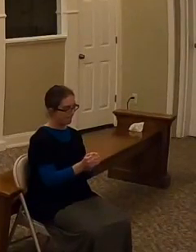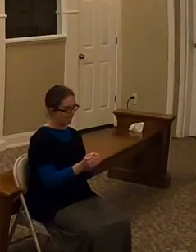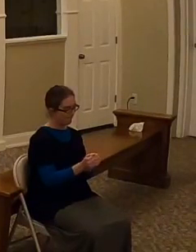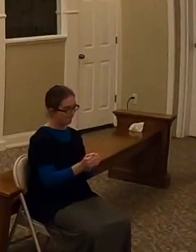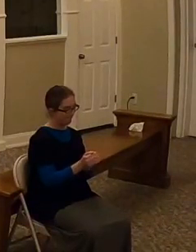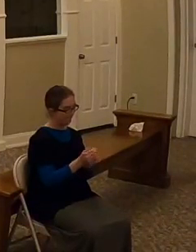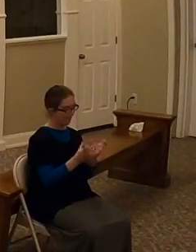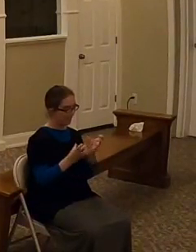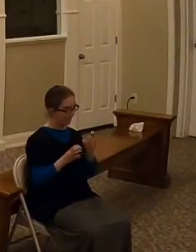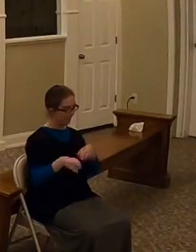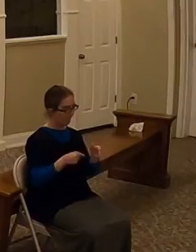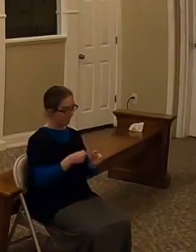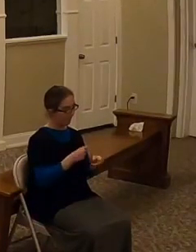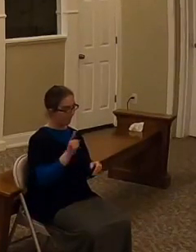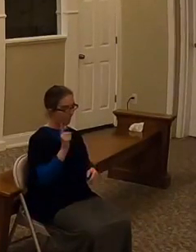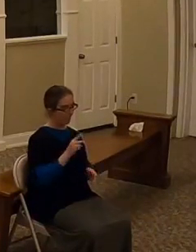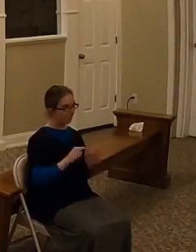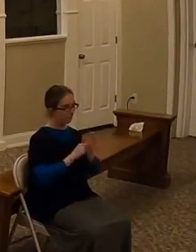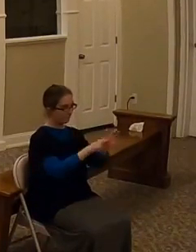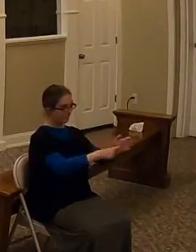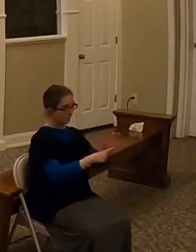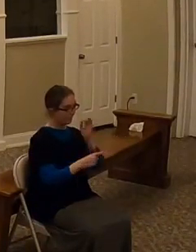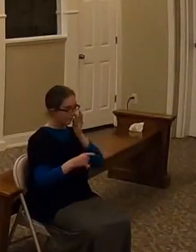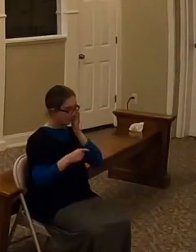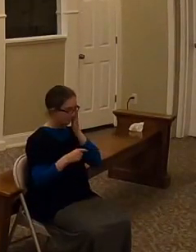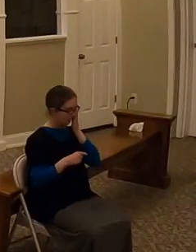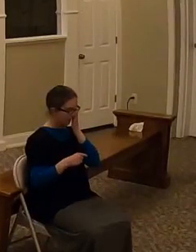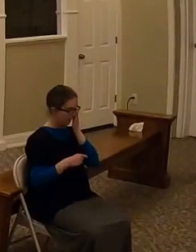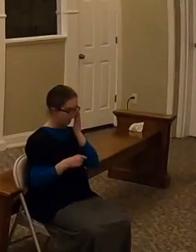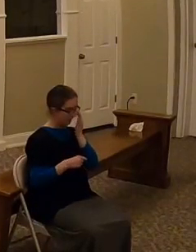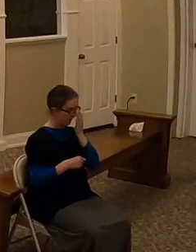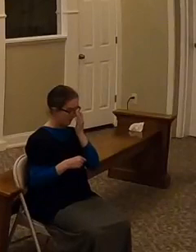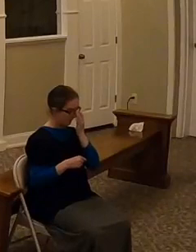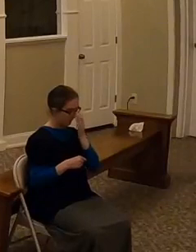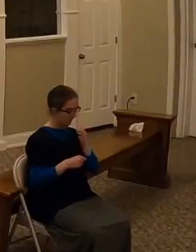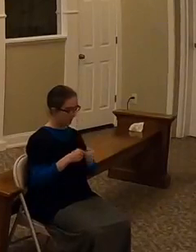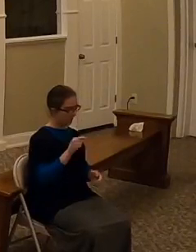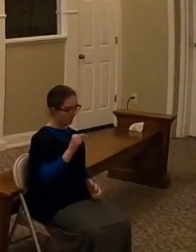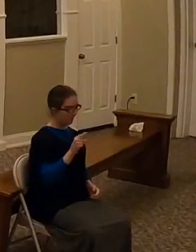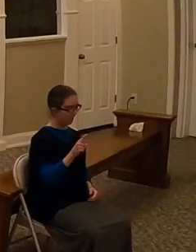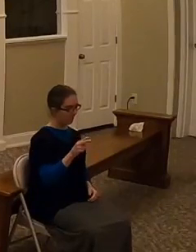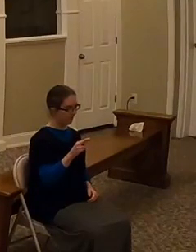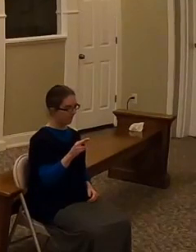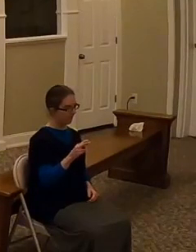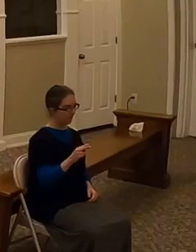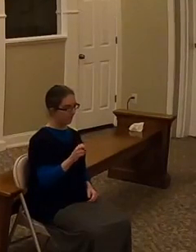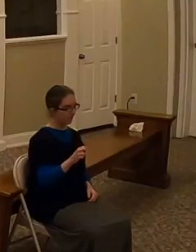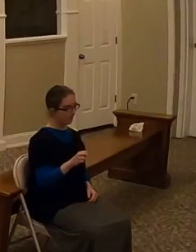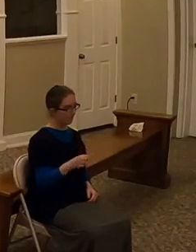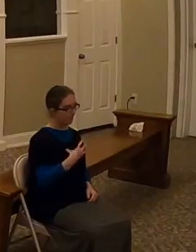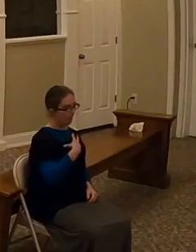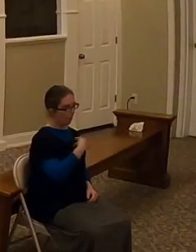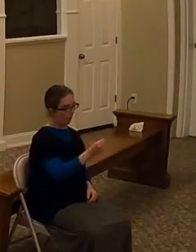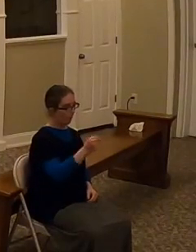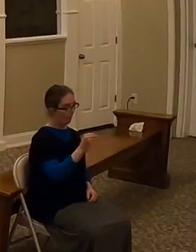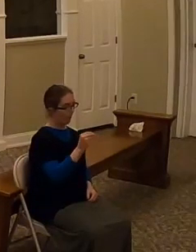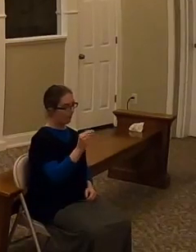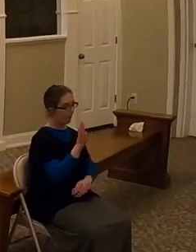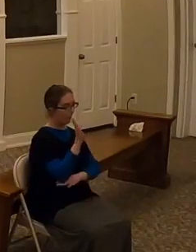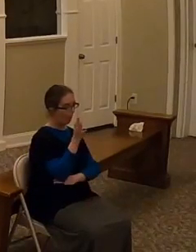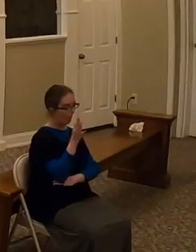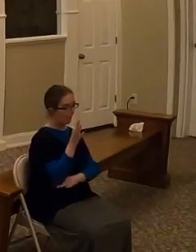If y'all want me to do this, I'll do this. When I'll show y'all. But I can take glue joint, I can glue two pieces of white wood